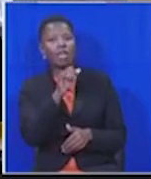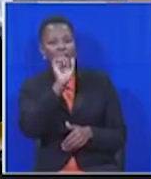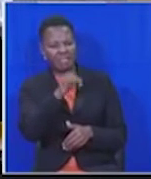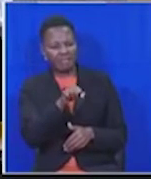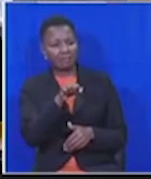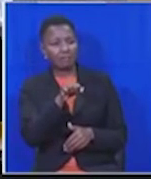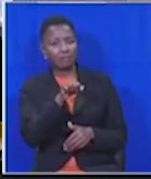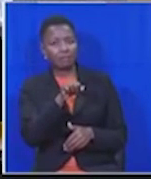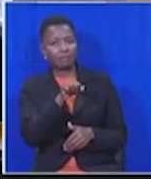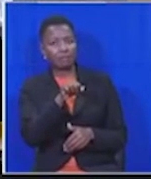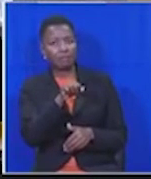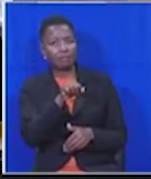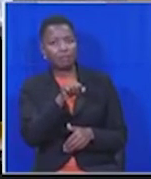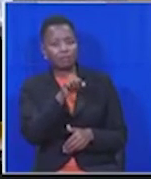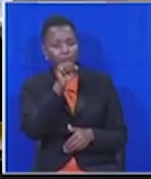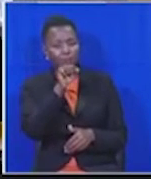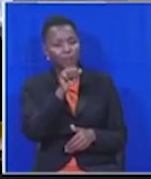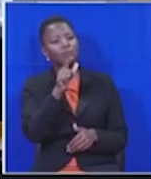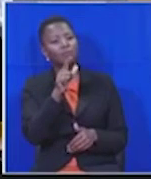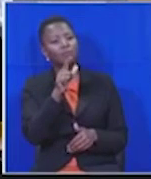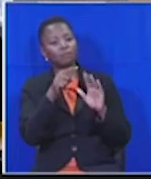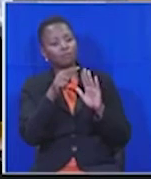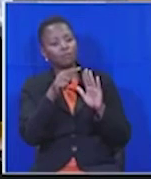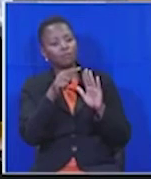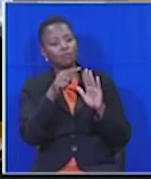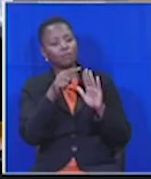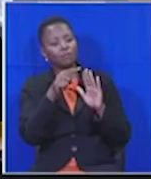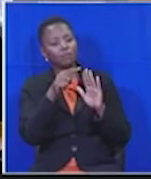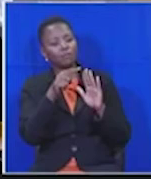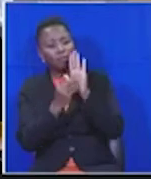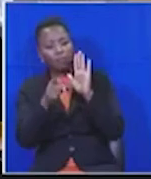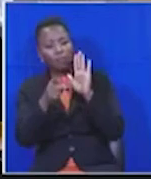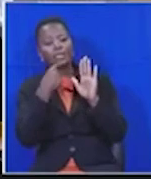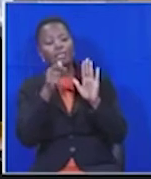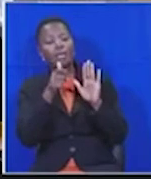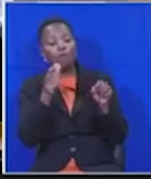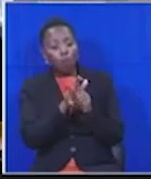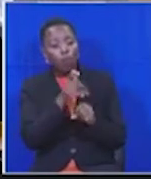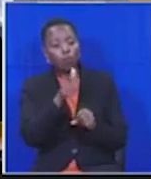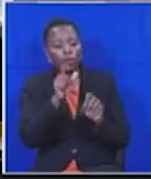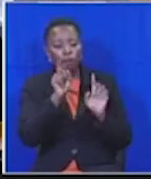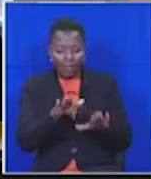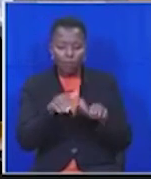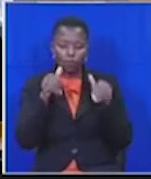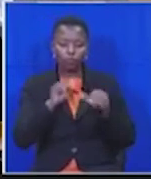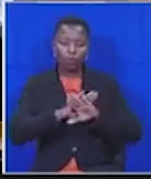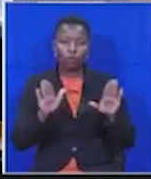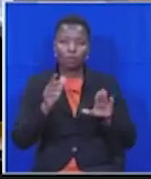not unconditionally. And when members do that, you normally ask them to withdraw it unconditionally. Can you